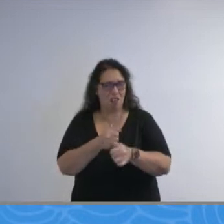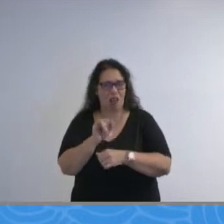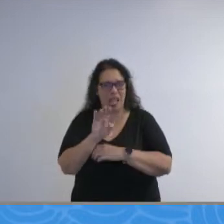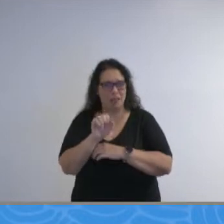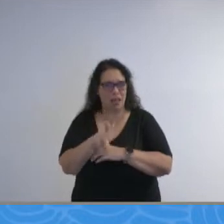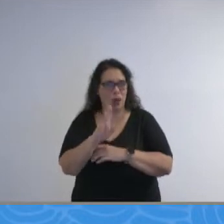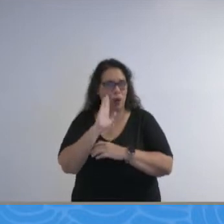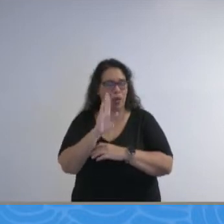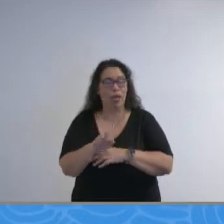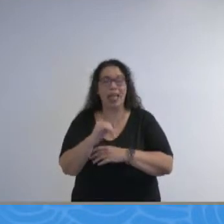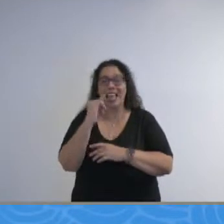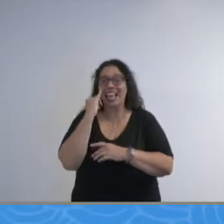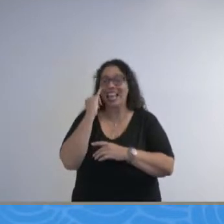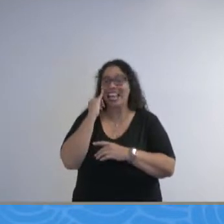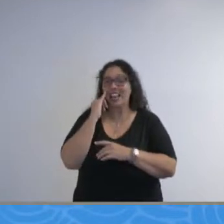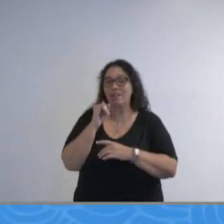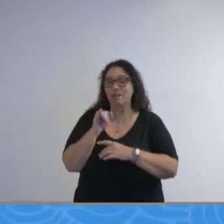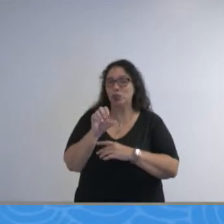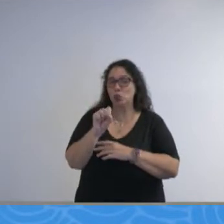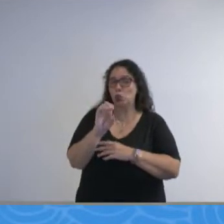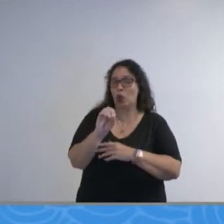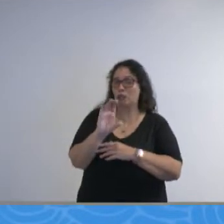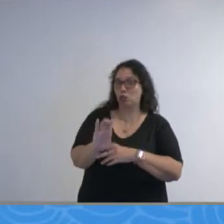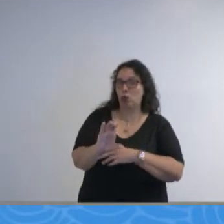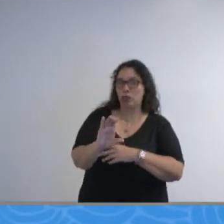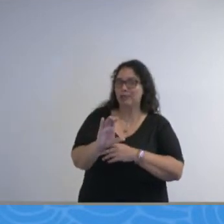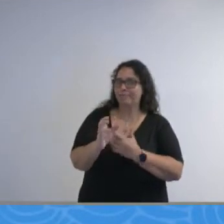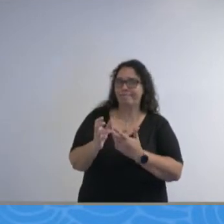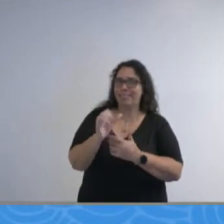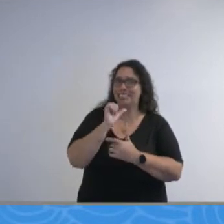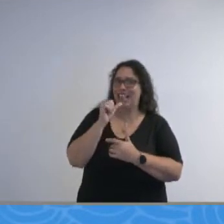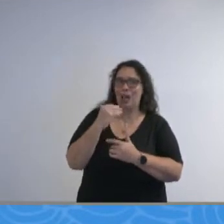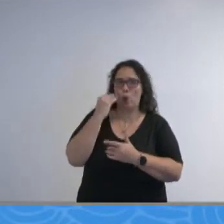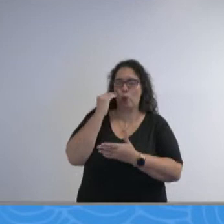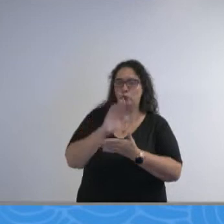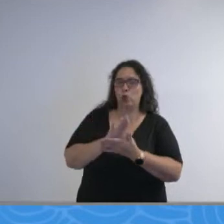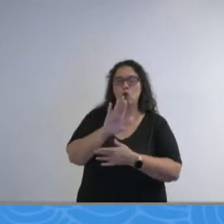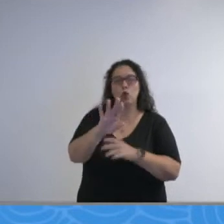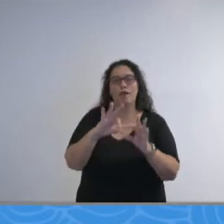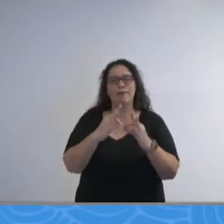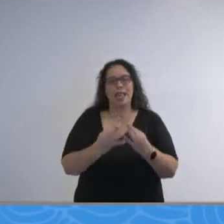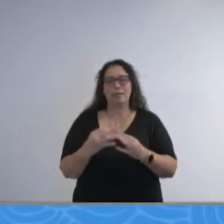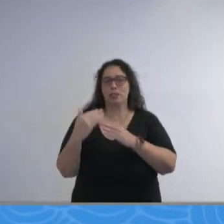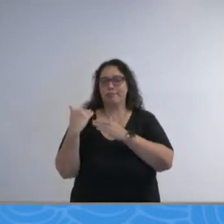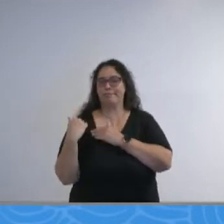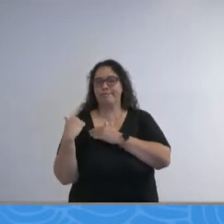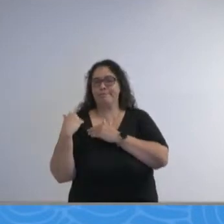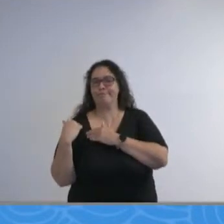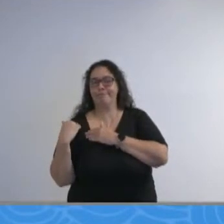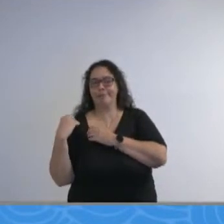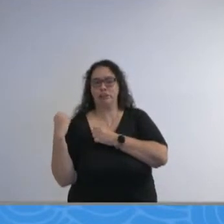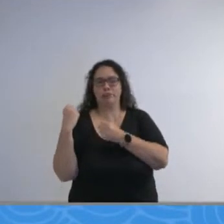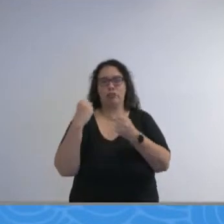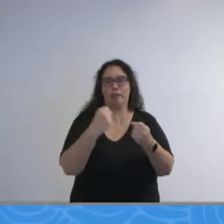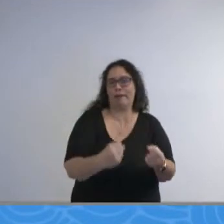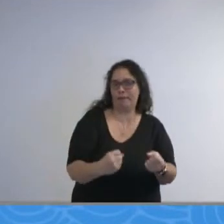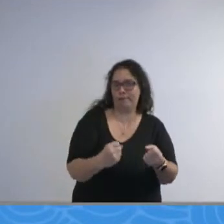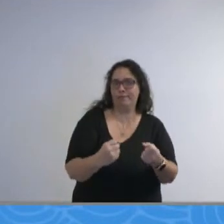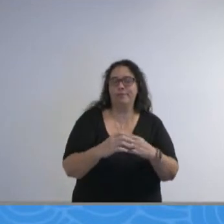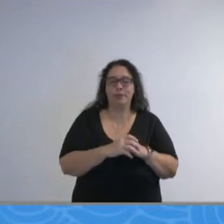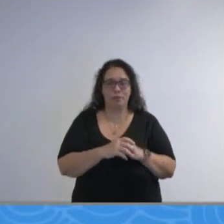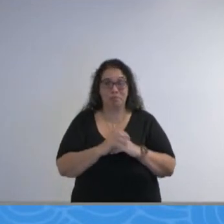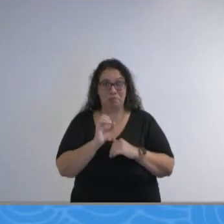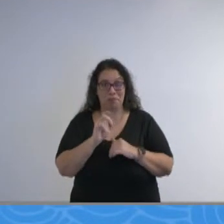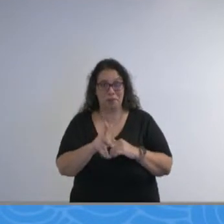are selecting a school outside of that, then it's the family's responsibility to transport. And so all of that is on